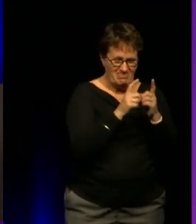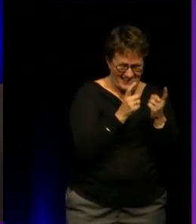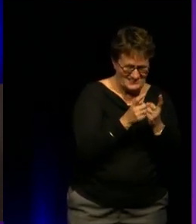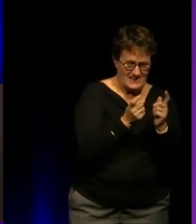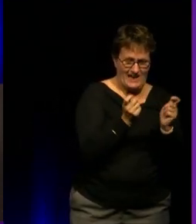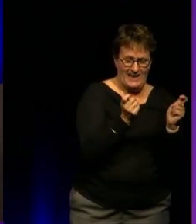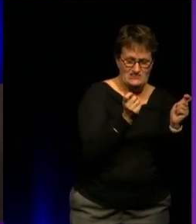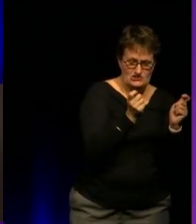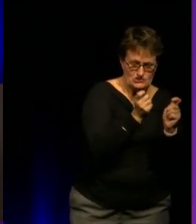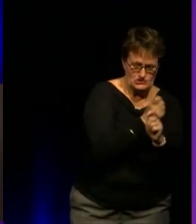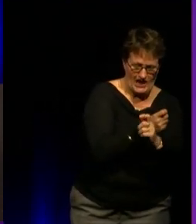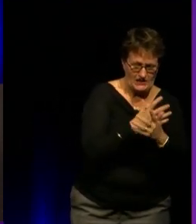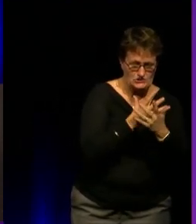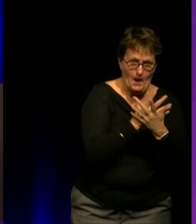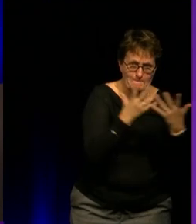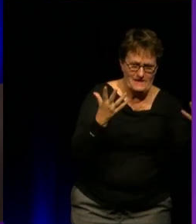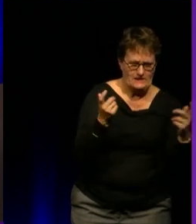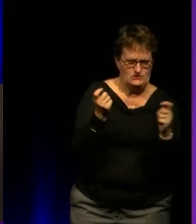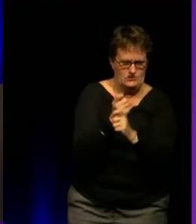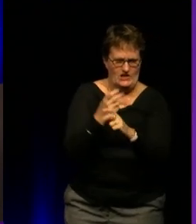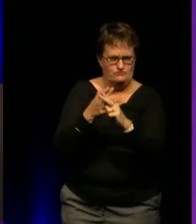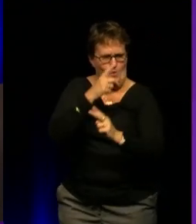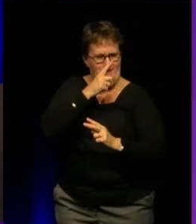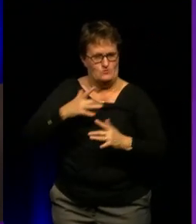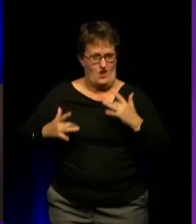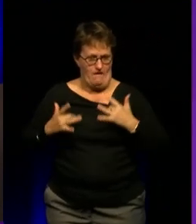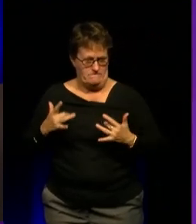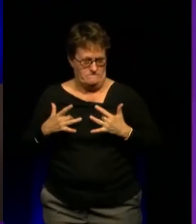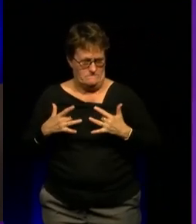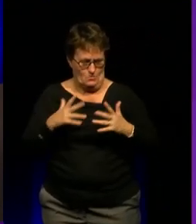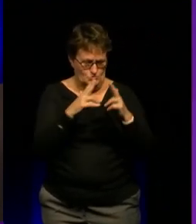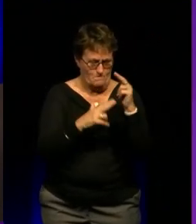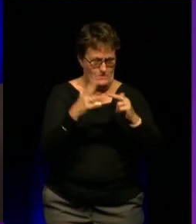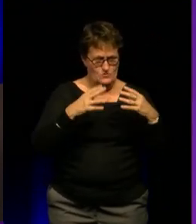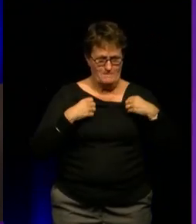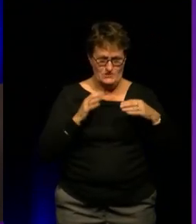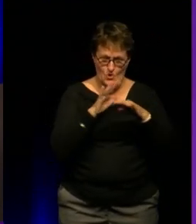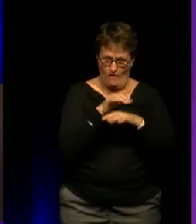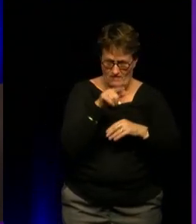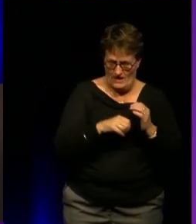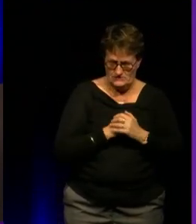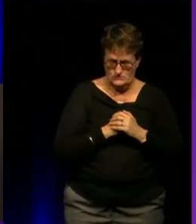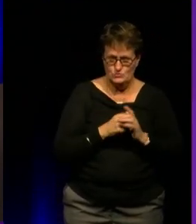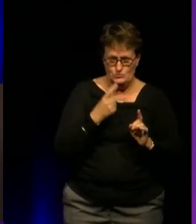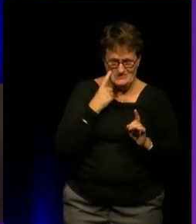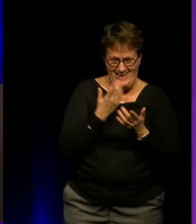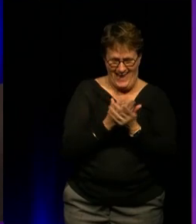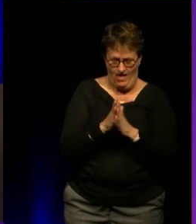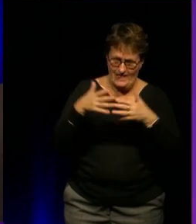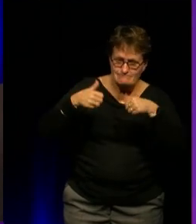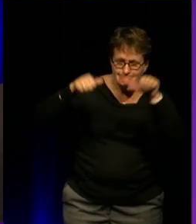And that's my main focus. Mm. And building the company around that to see that happen and see that